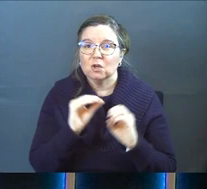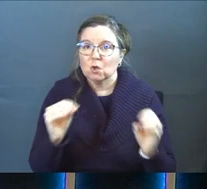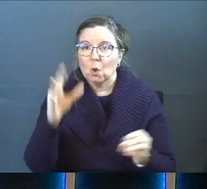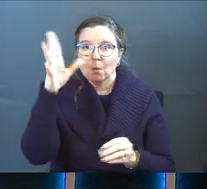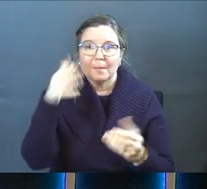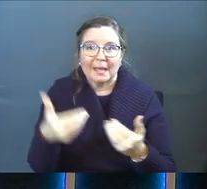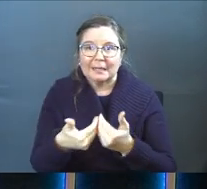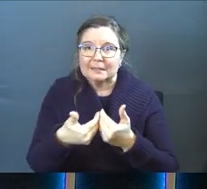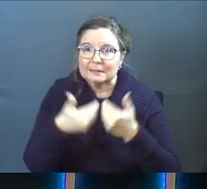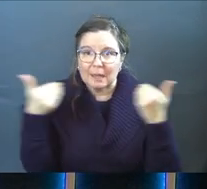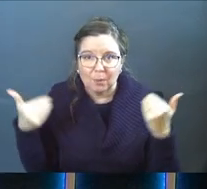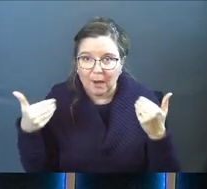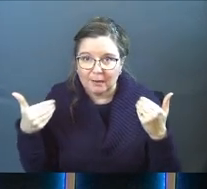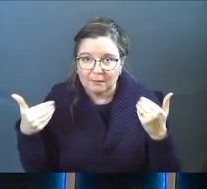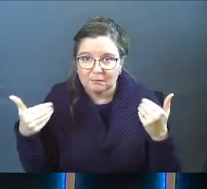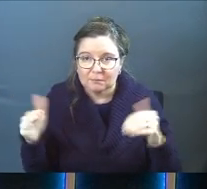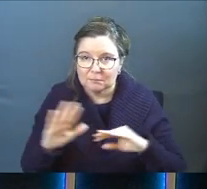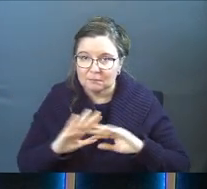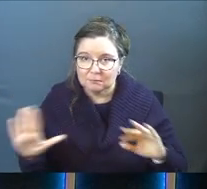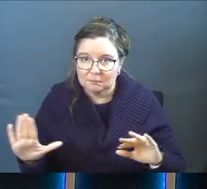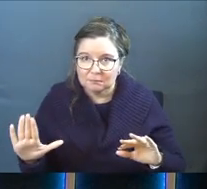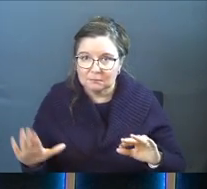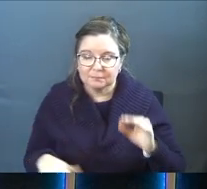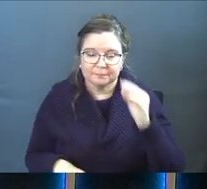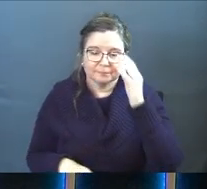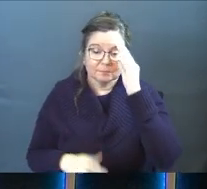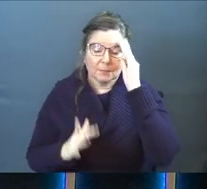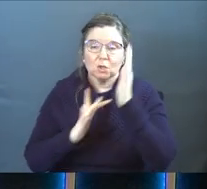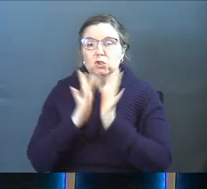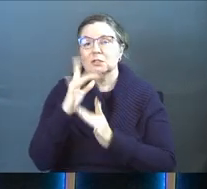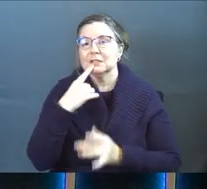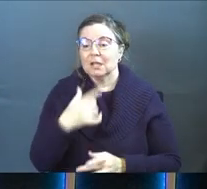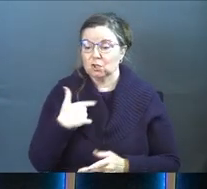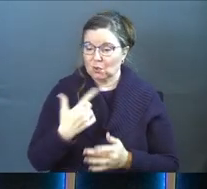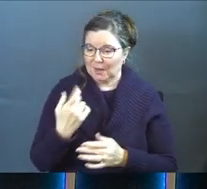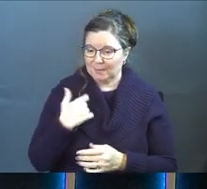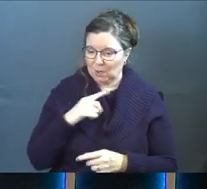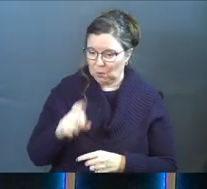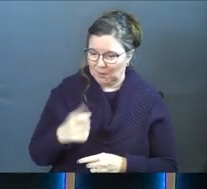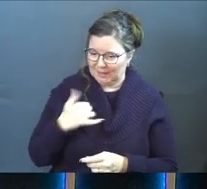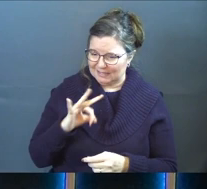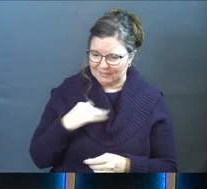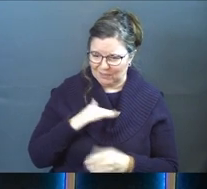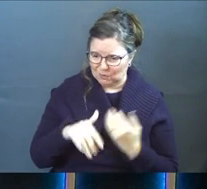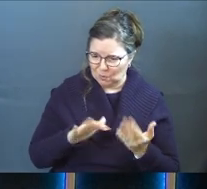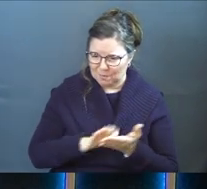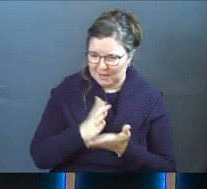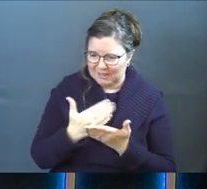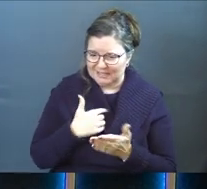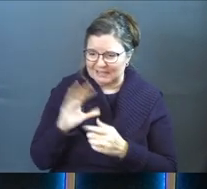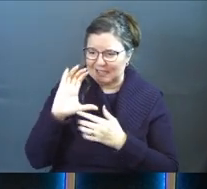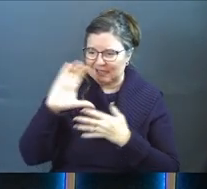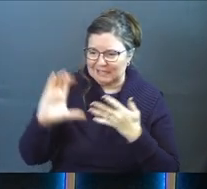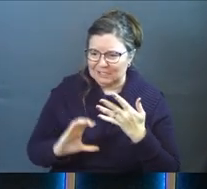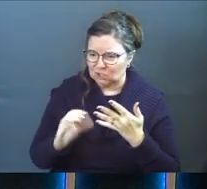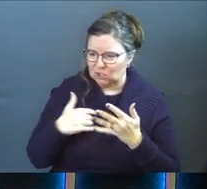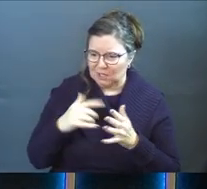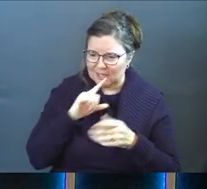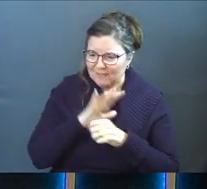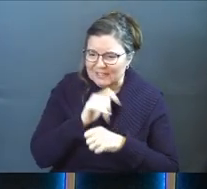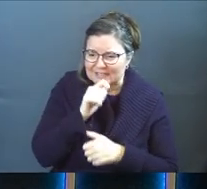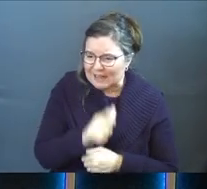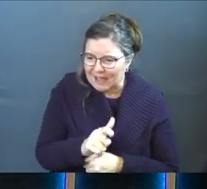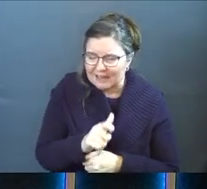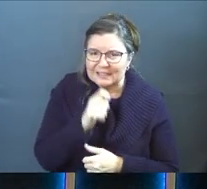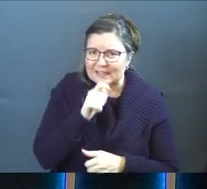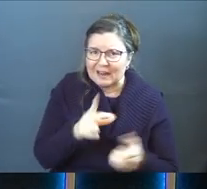no man separate. Jesus is saying, you're asking me a question as if this whole marriage thing is a conditional covenant, and it's